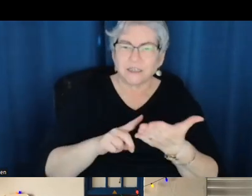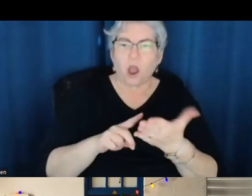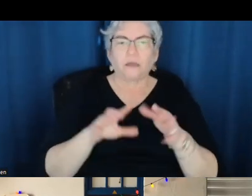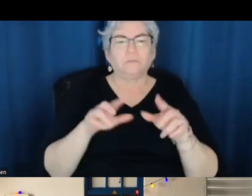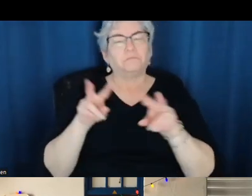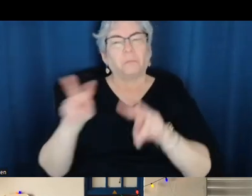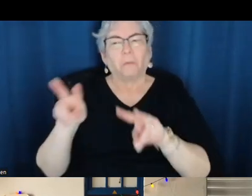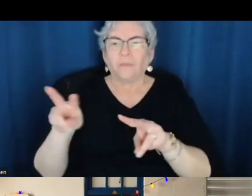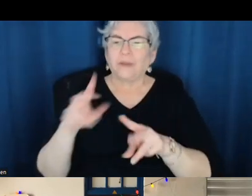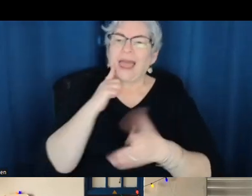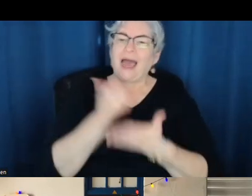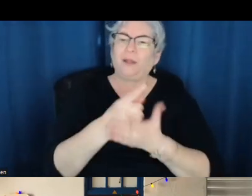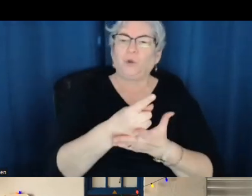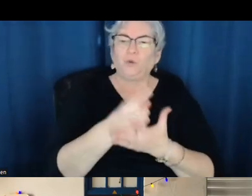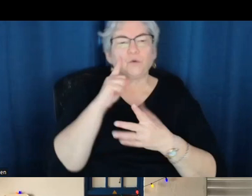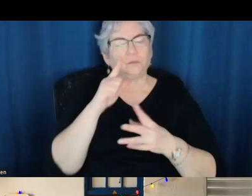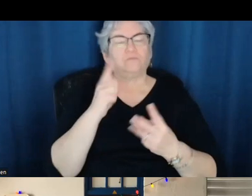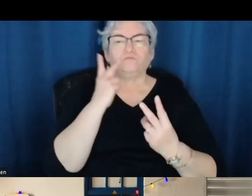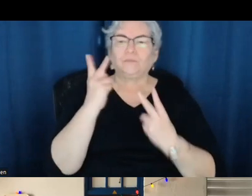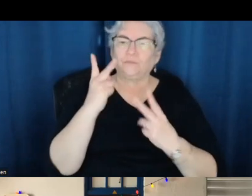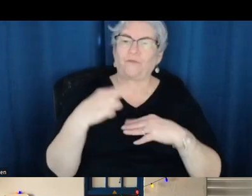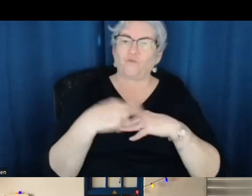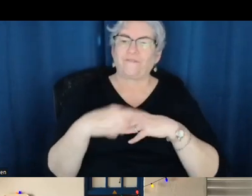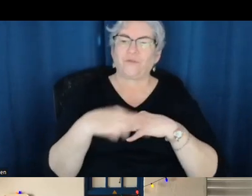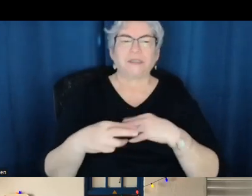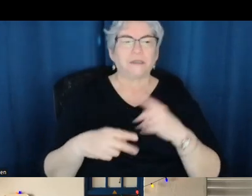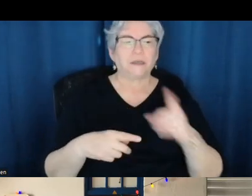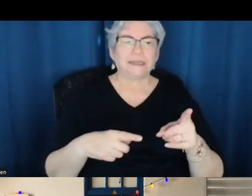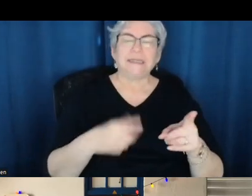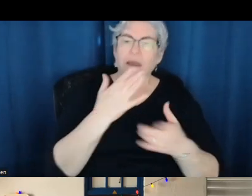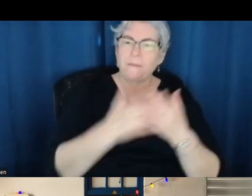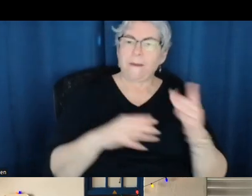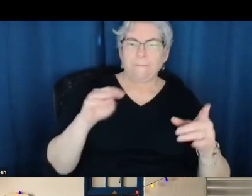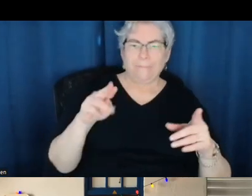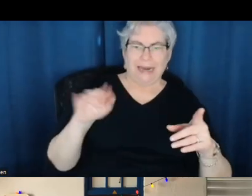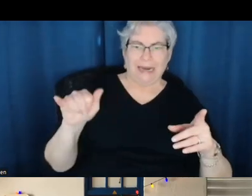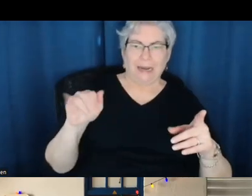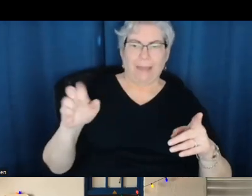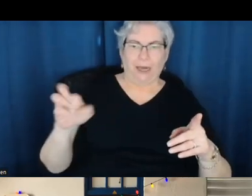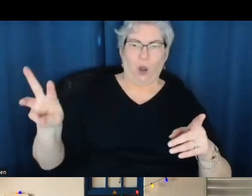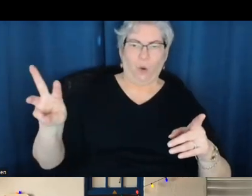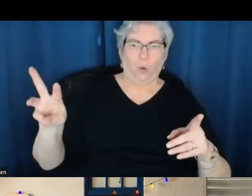reference. Here are a few of my favorite mini meadow gardens.